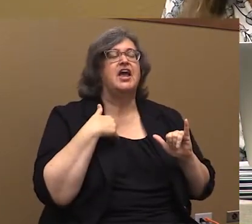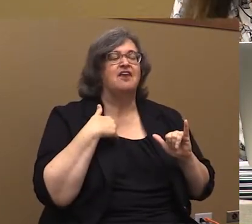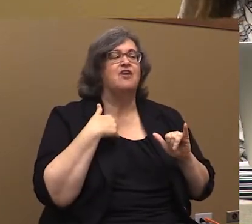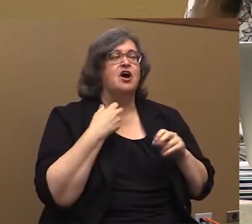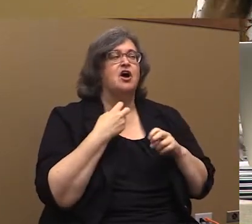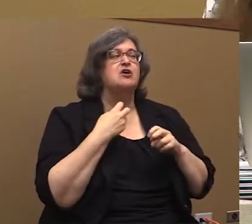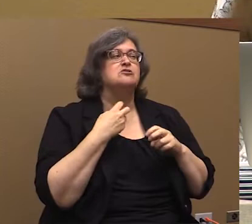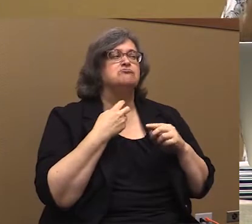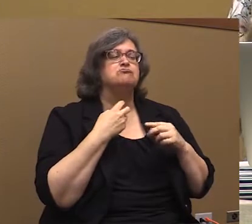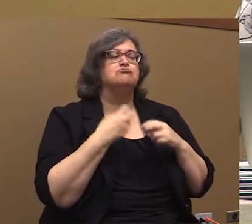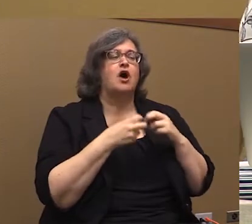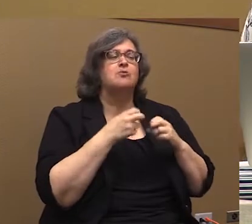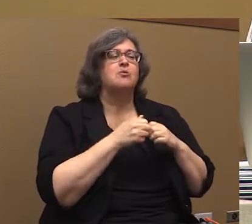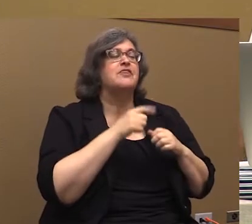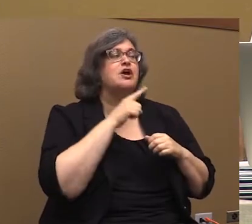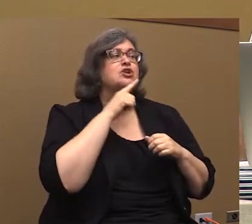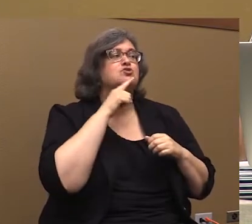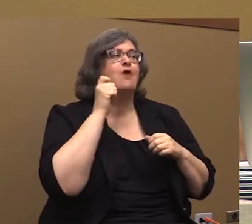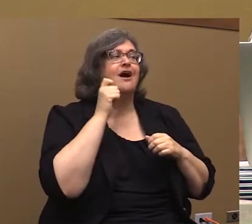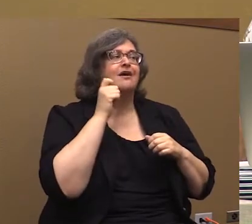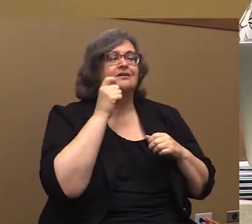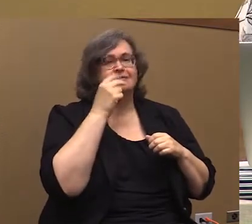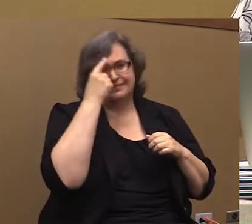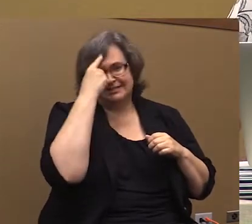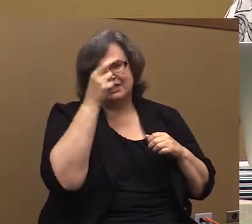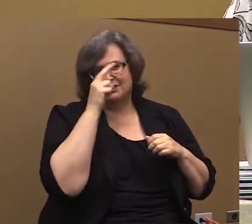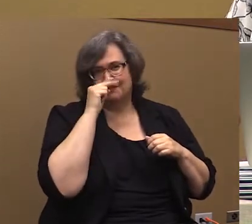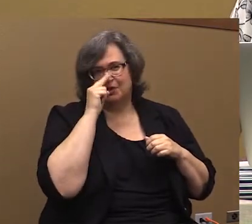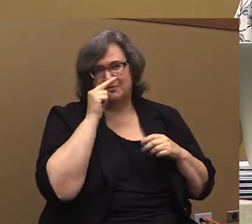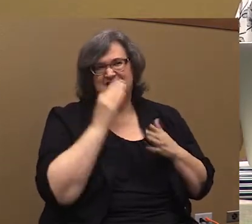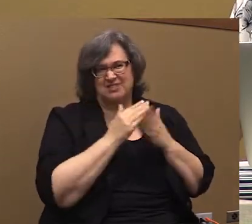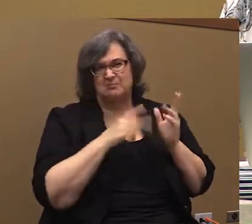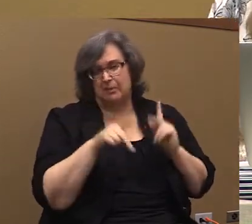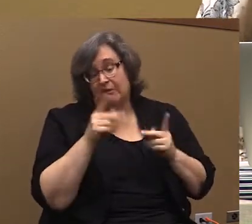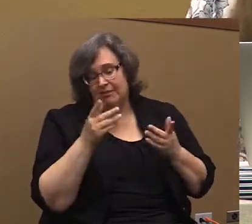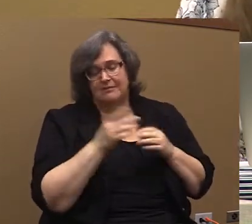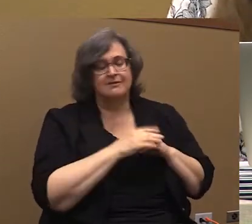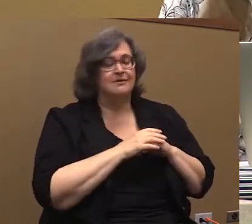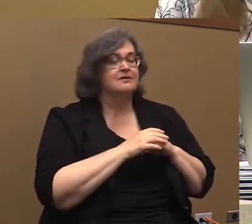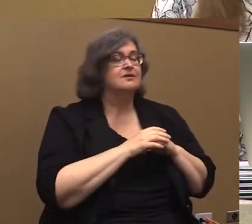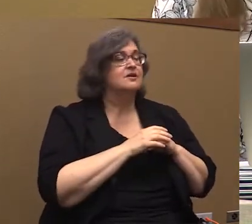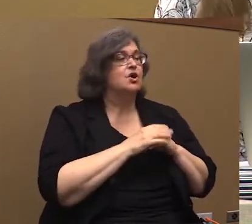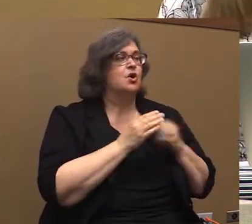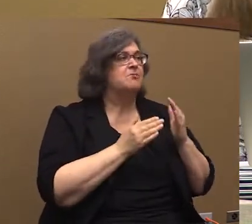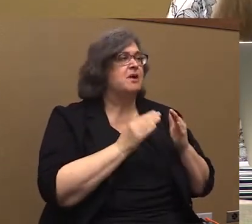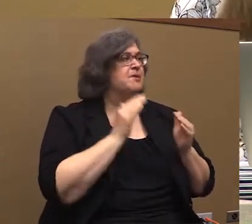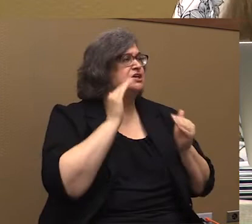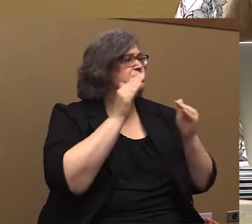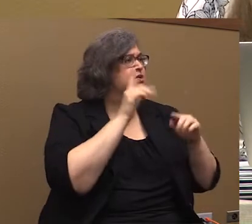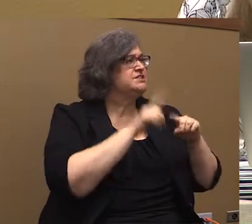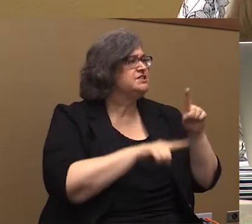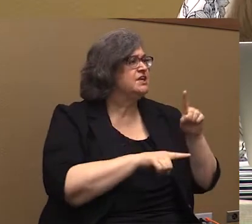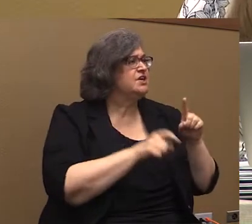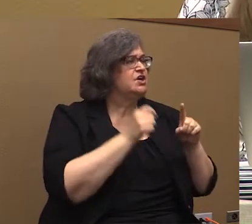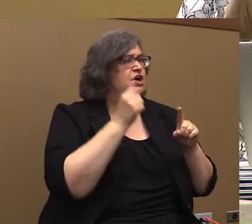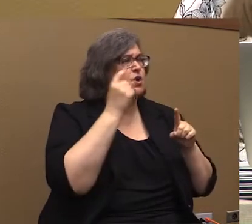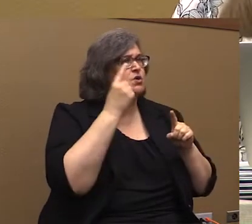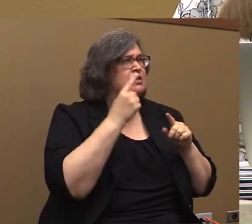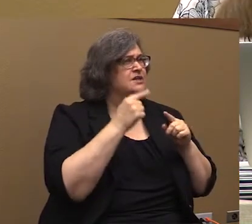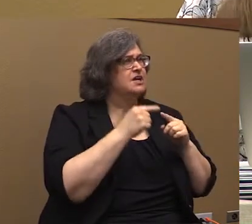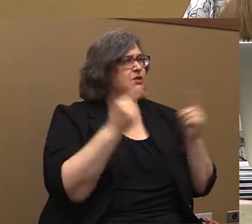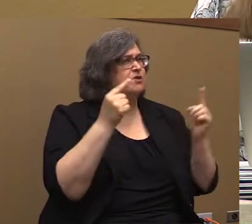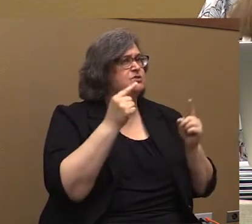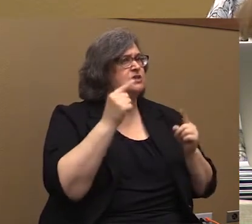see, have a little difficulty with a dry sense of humor, some people, or perhaps they